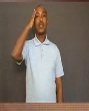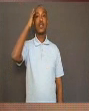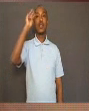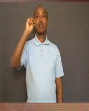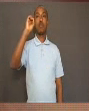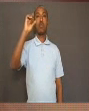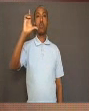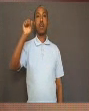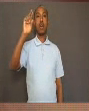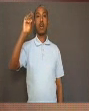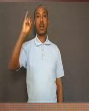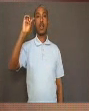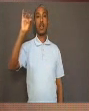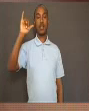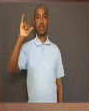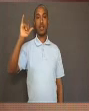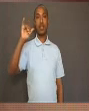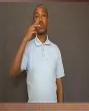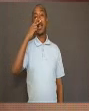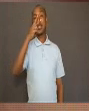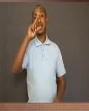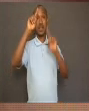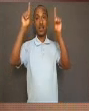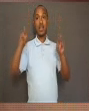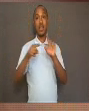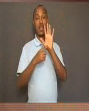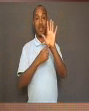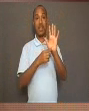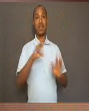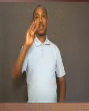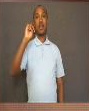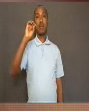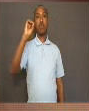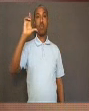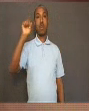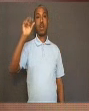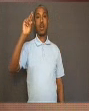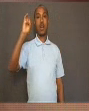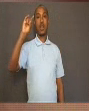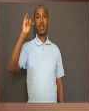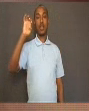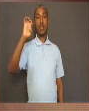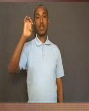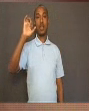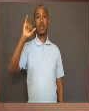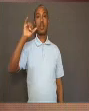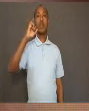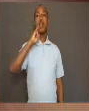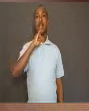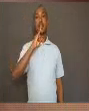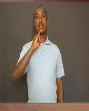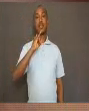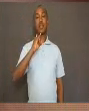molarity. As you can see here, molarity is denoted by the letter M.